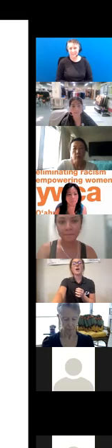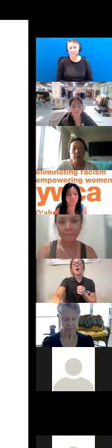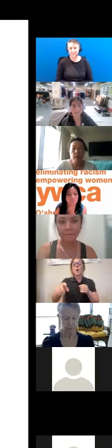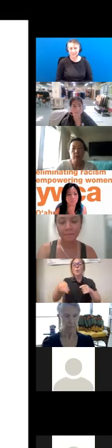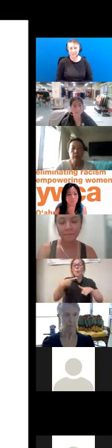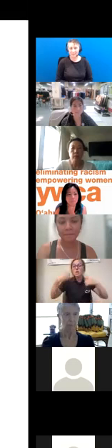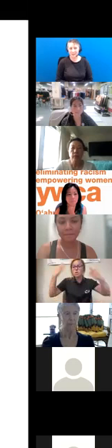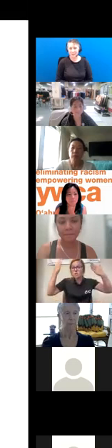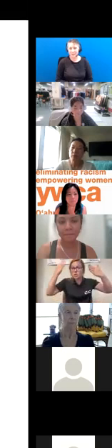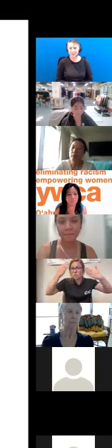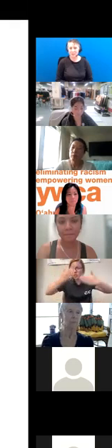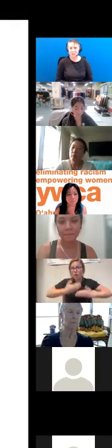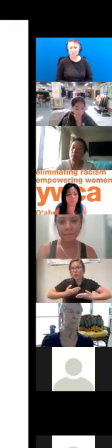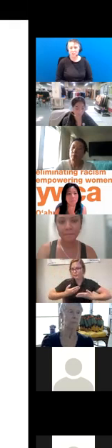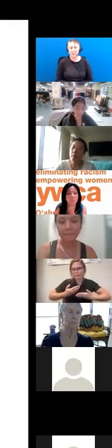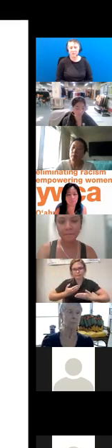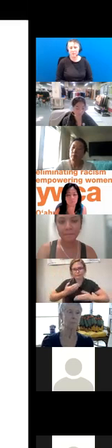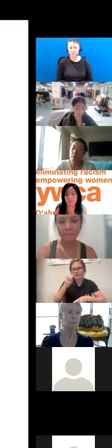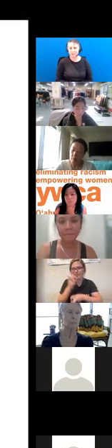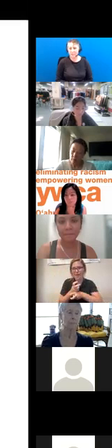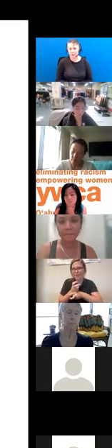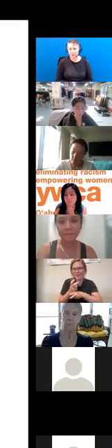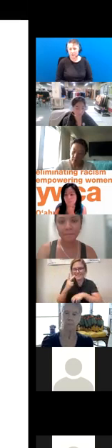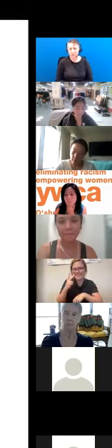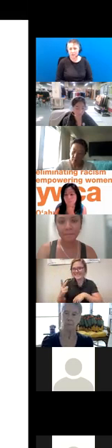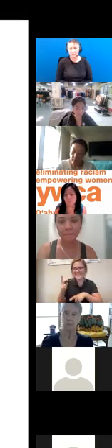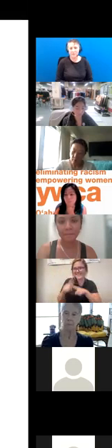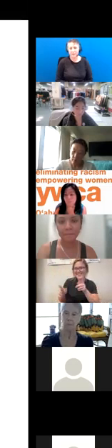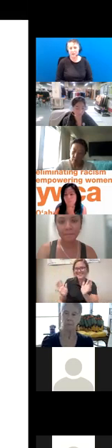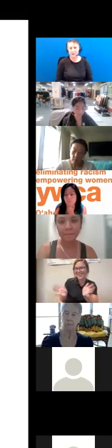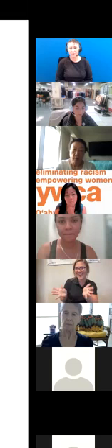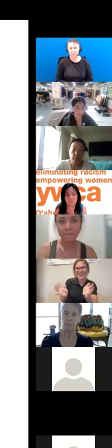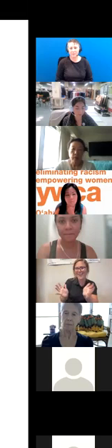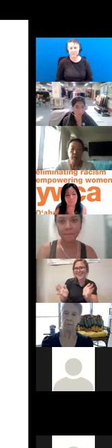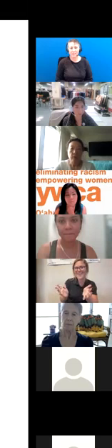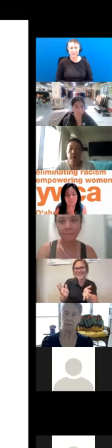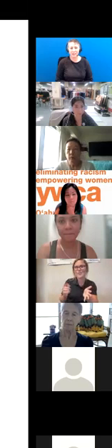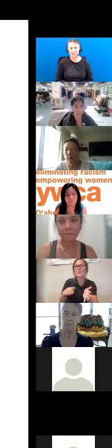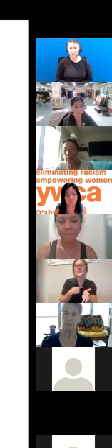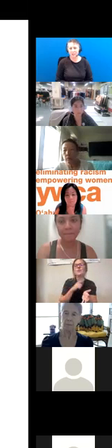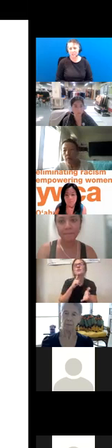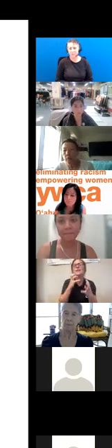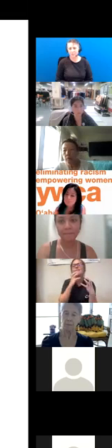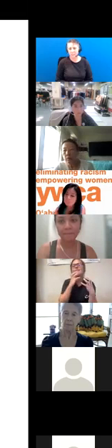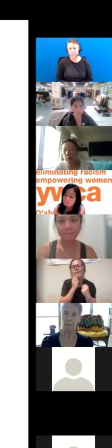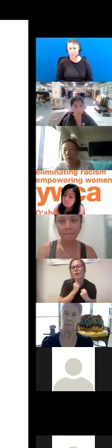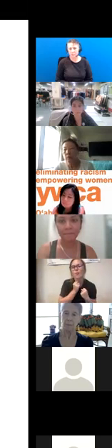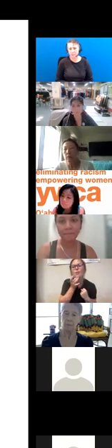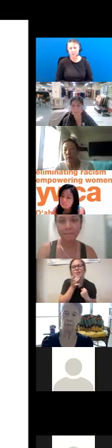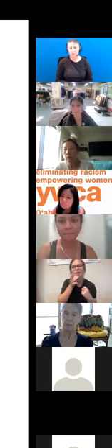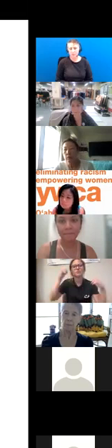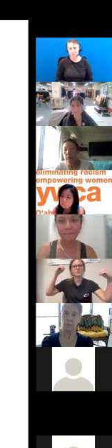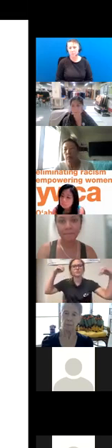Light is something that they value. So when a room is very dark, it's very hard for them to see and have a